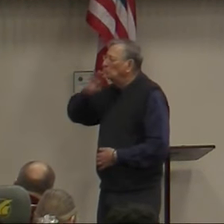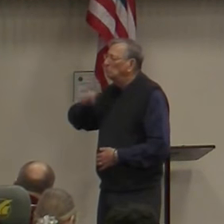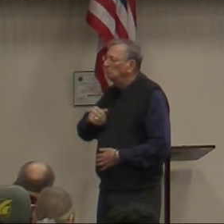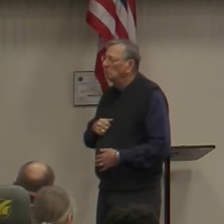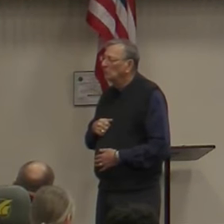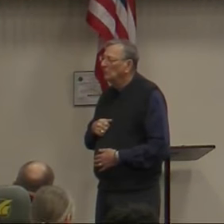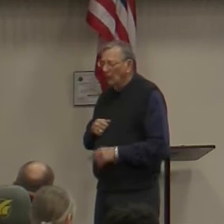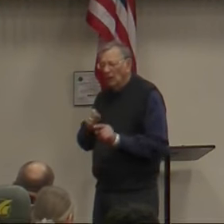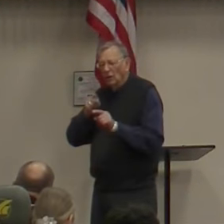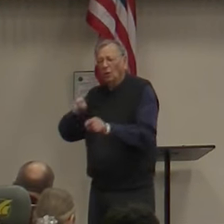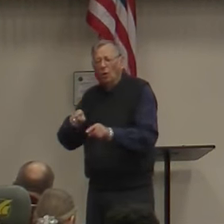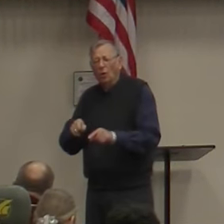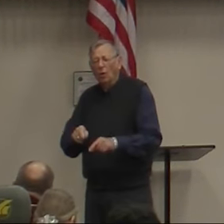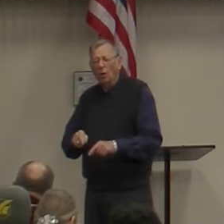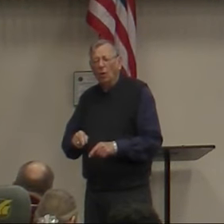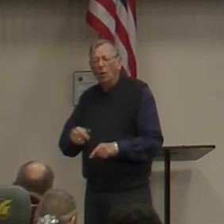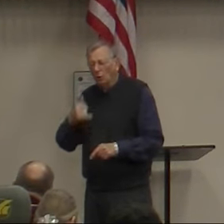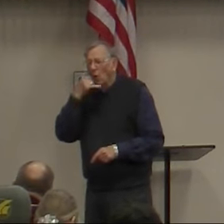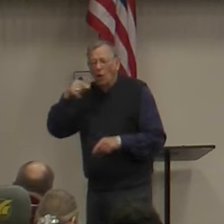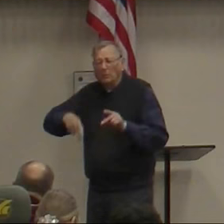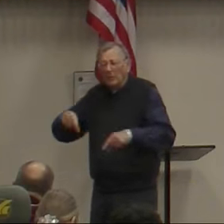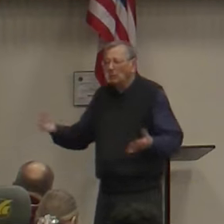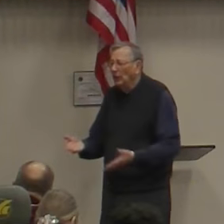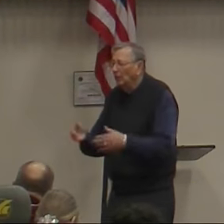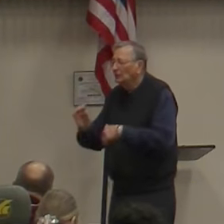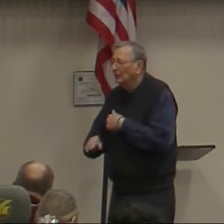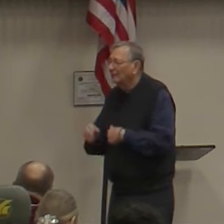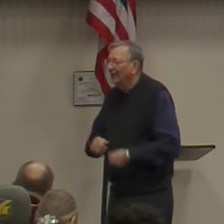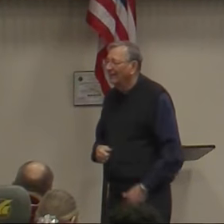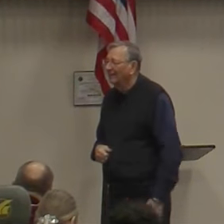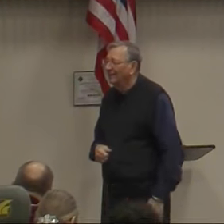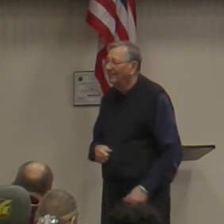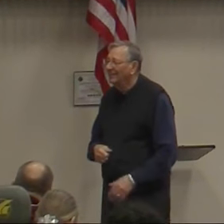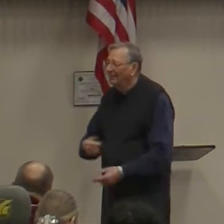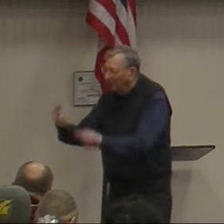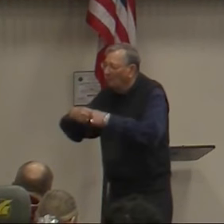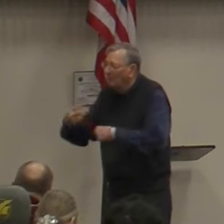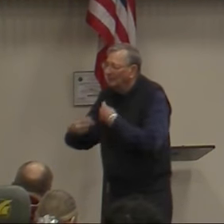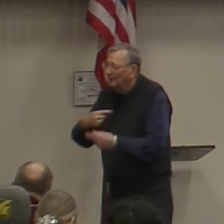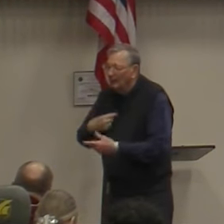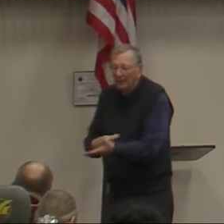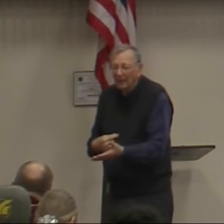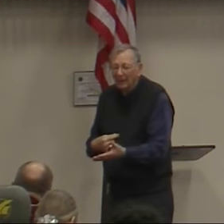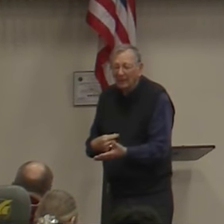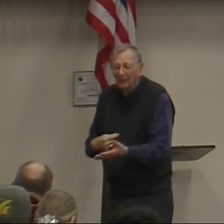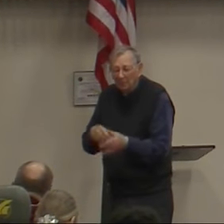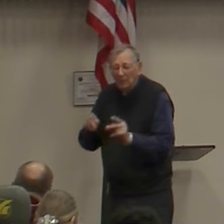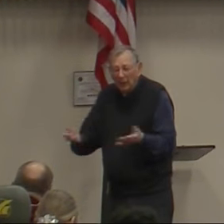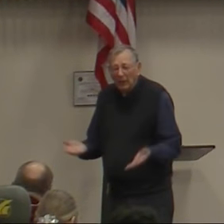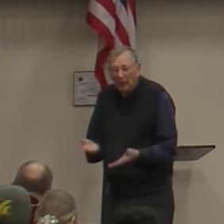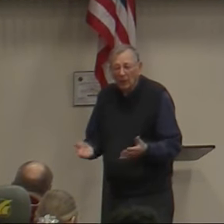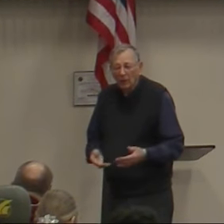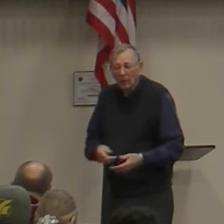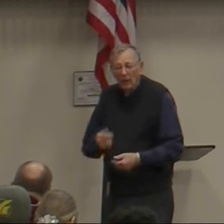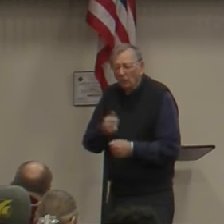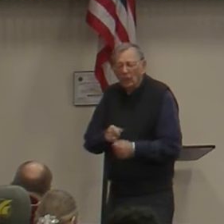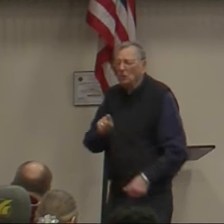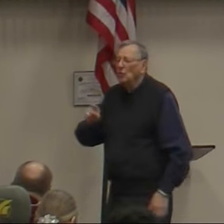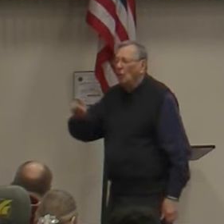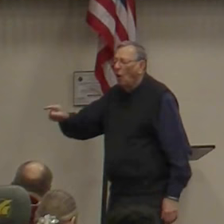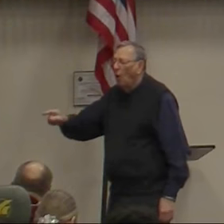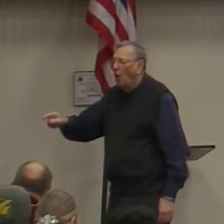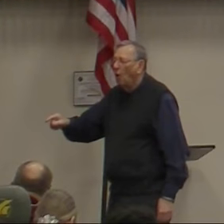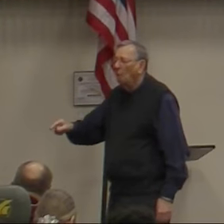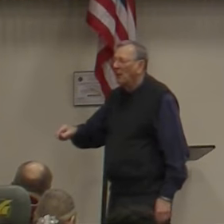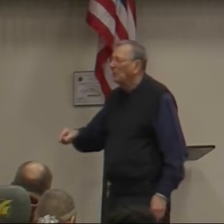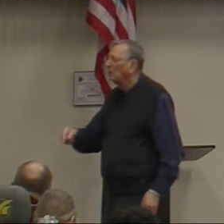it any further, start calling people here. We're here for you. We'll help you. There will also be people everywhere you go. They may be